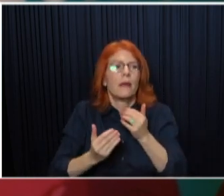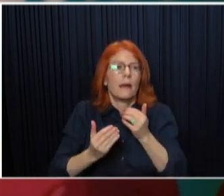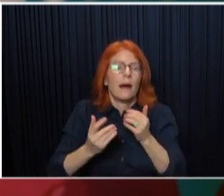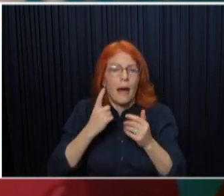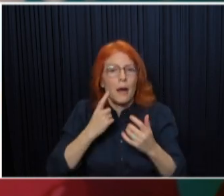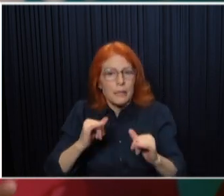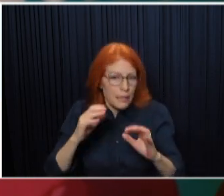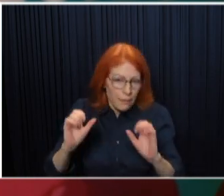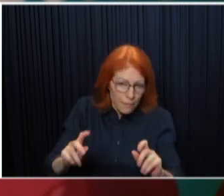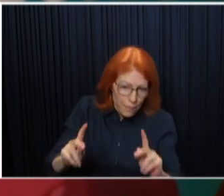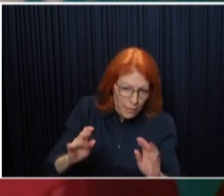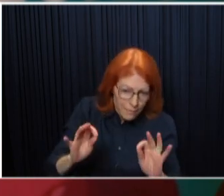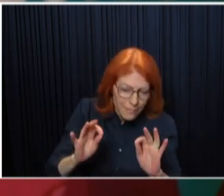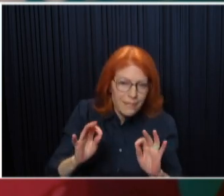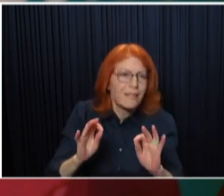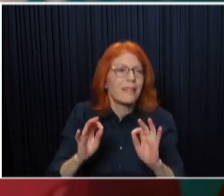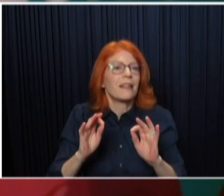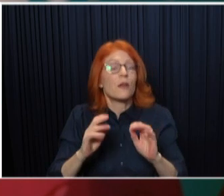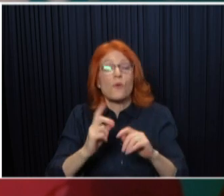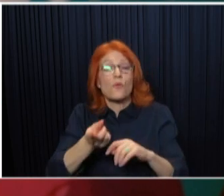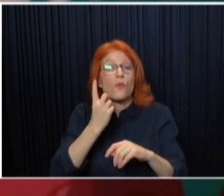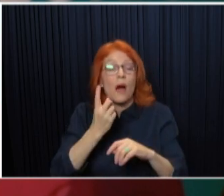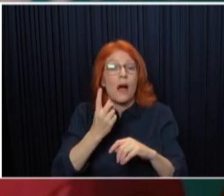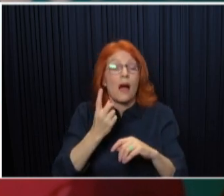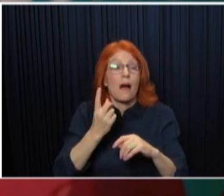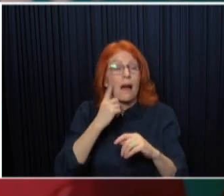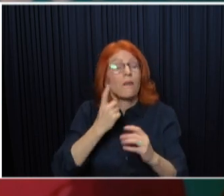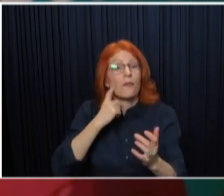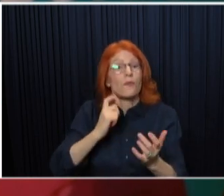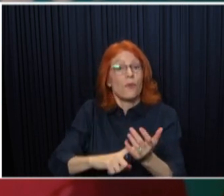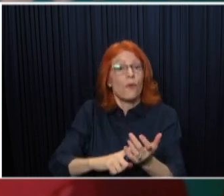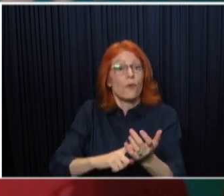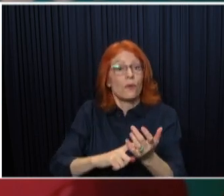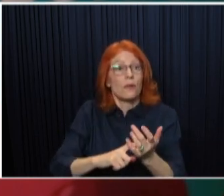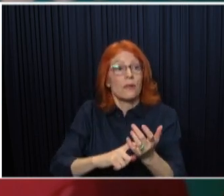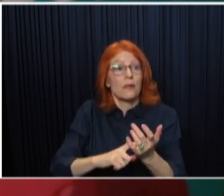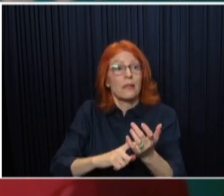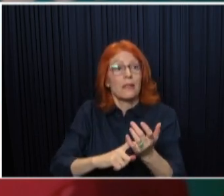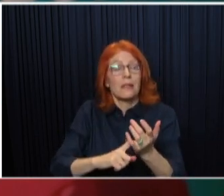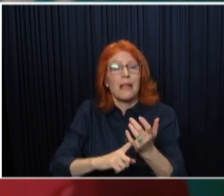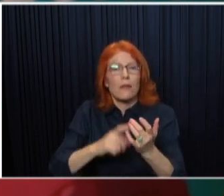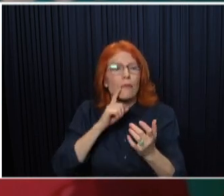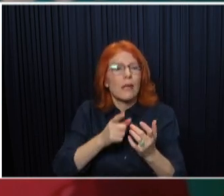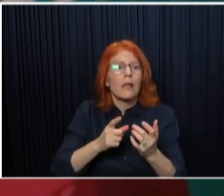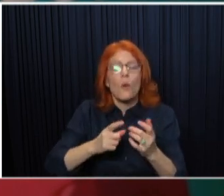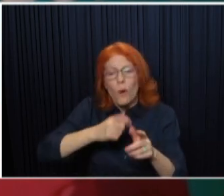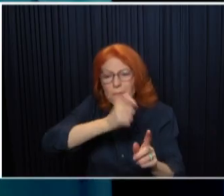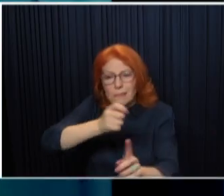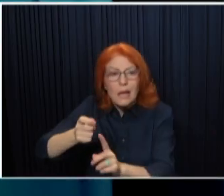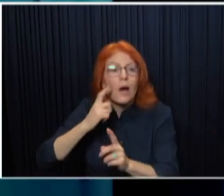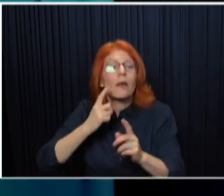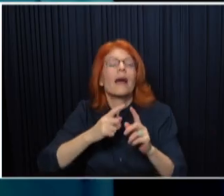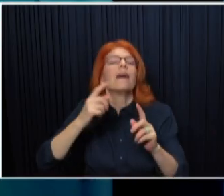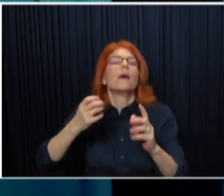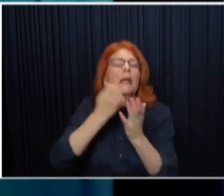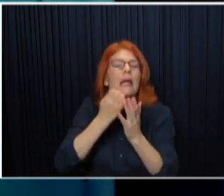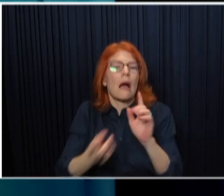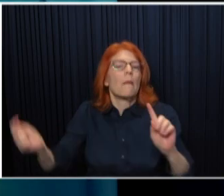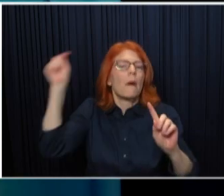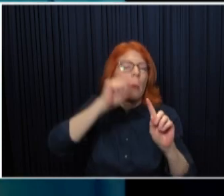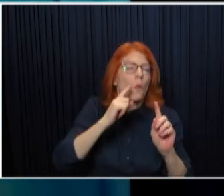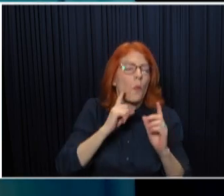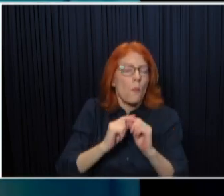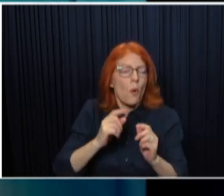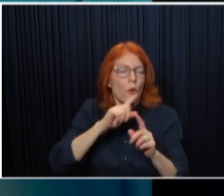on green. One of the things I've noticed out pounding stakes. Yep, we'll circle back to the economy. One more question on